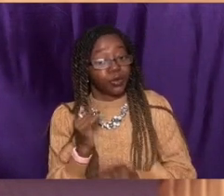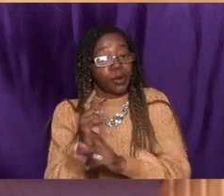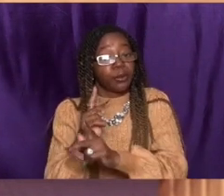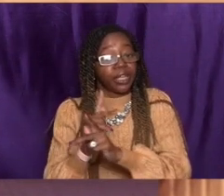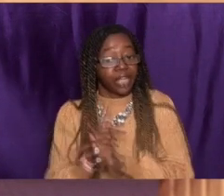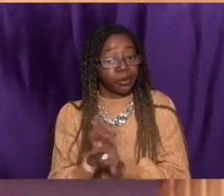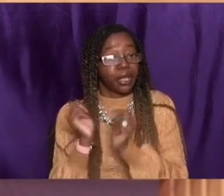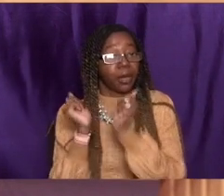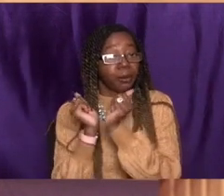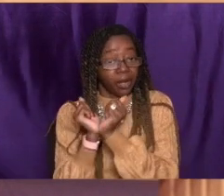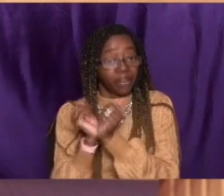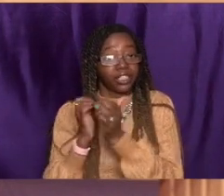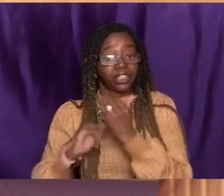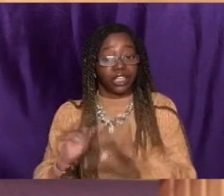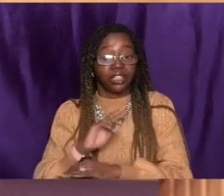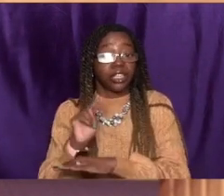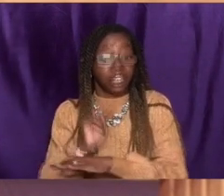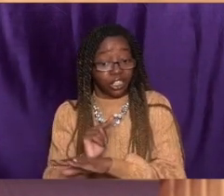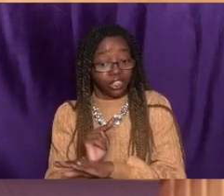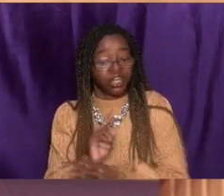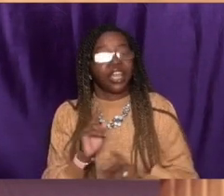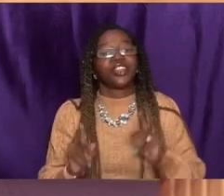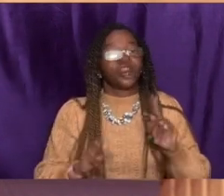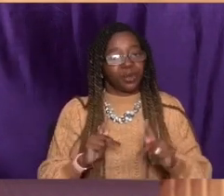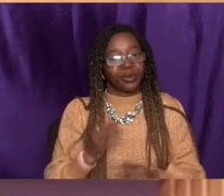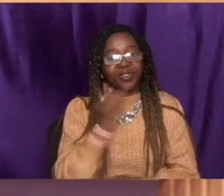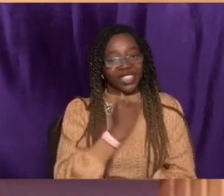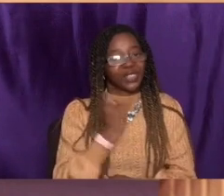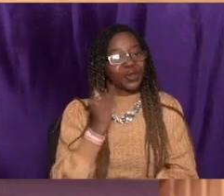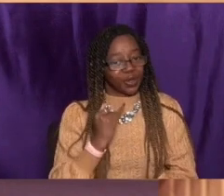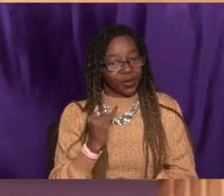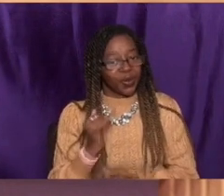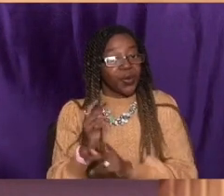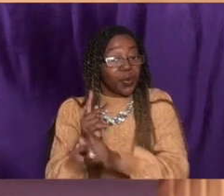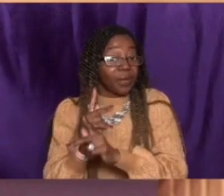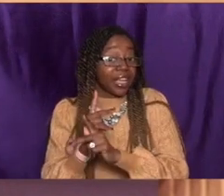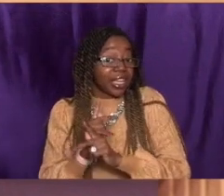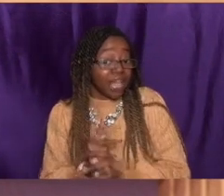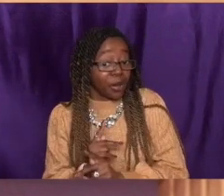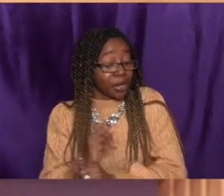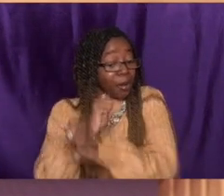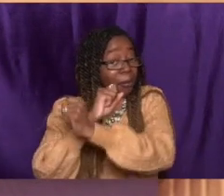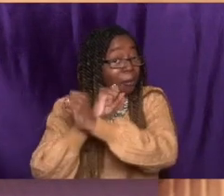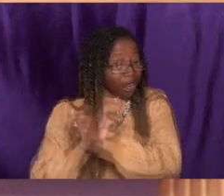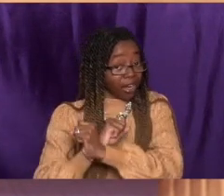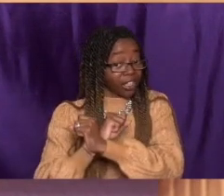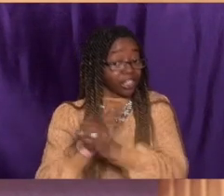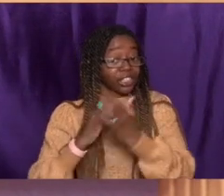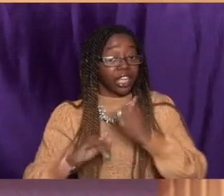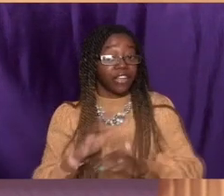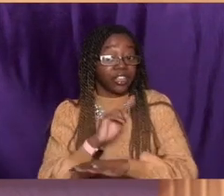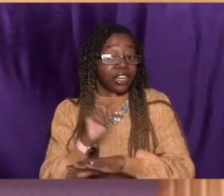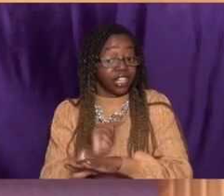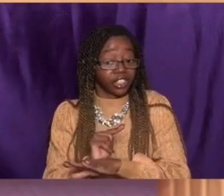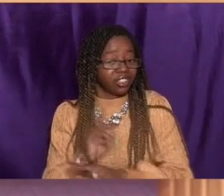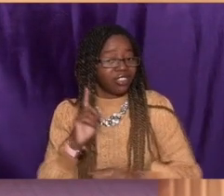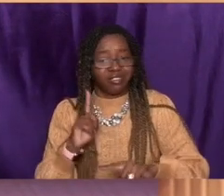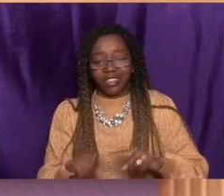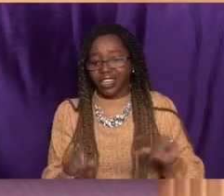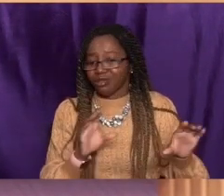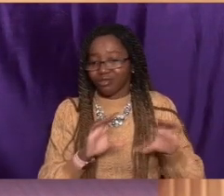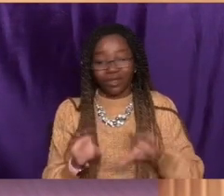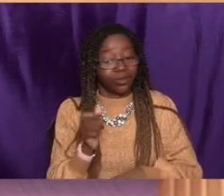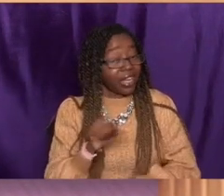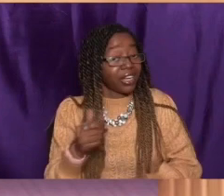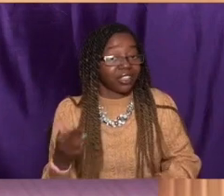held captive in that nation, that the people of Israel were being held captive in that nation, he couldn't do anything,